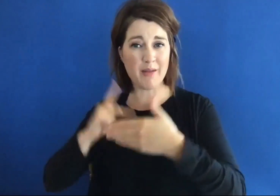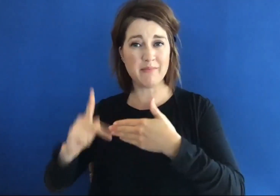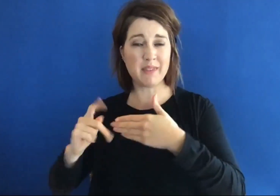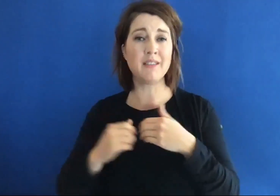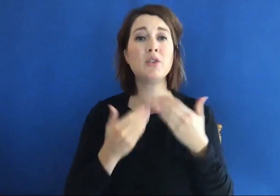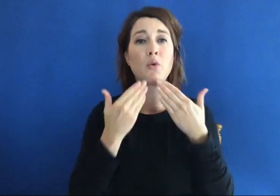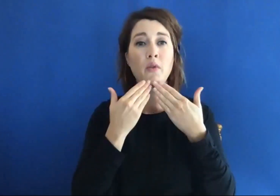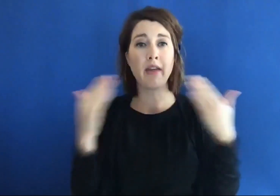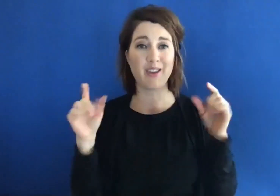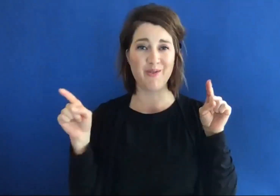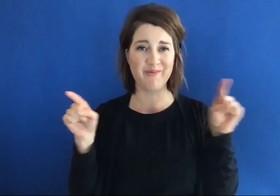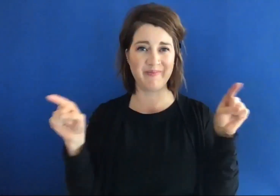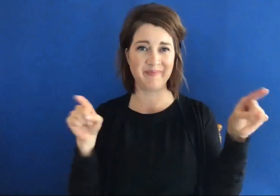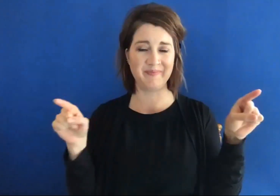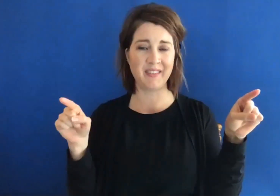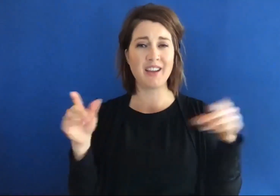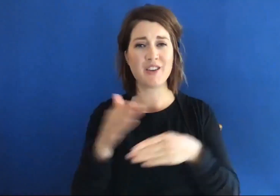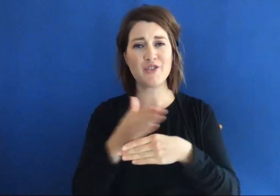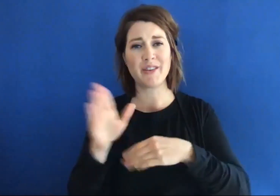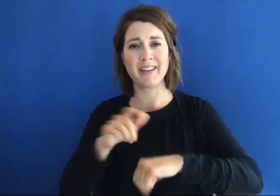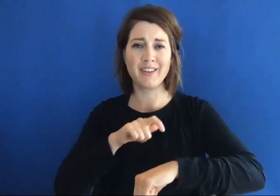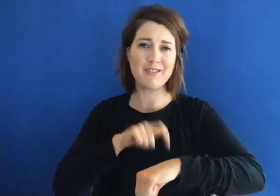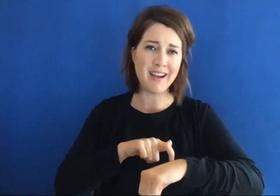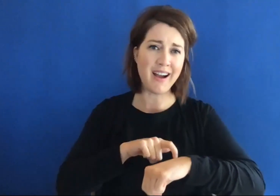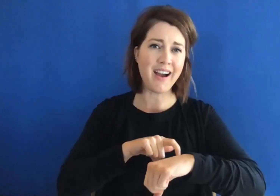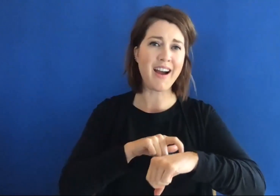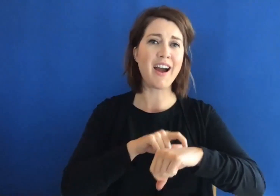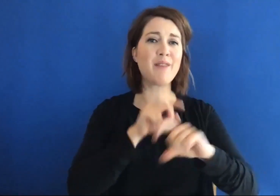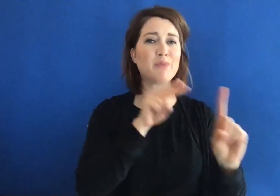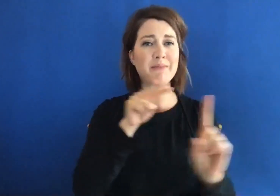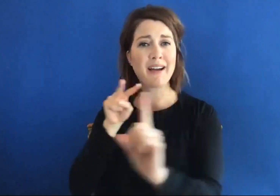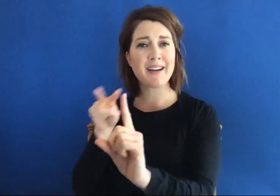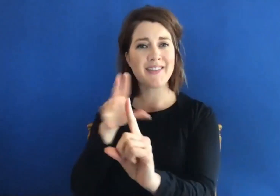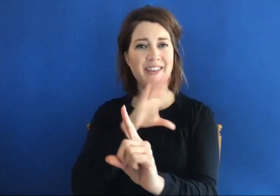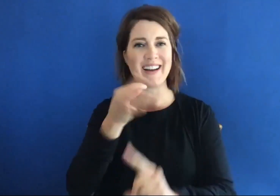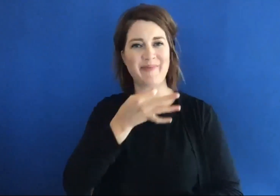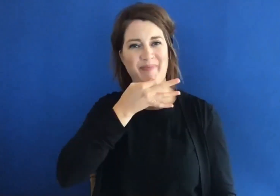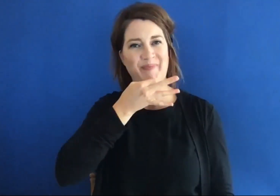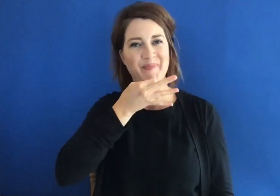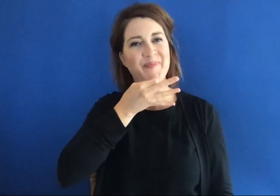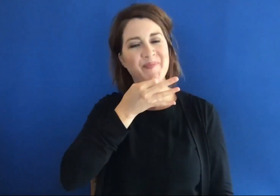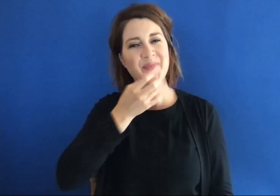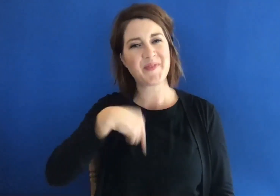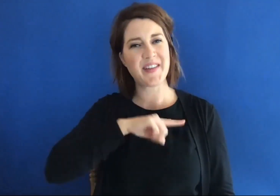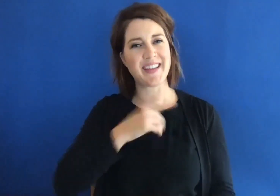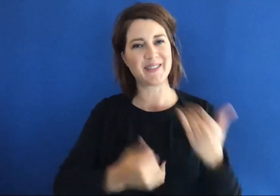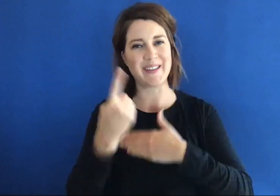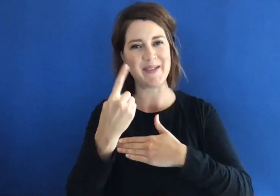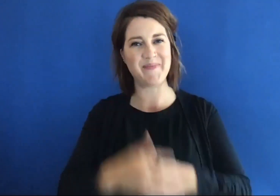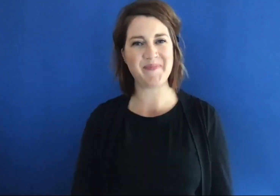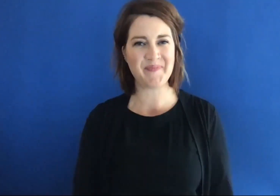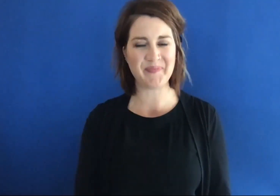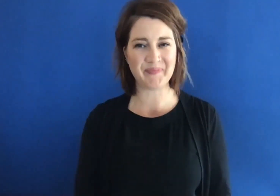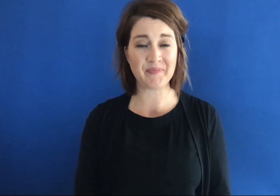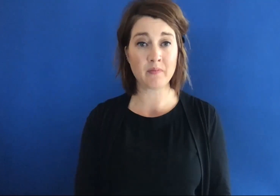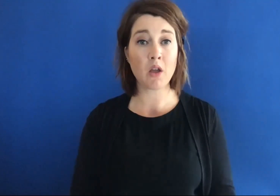both presenters in sharing their time, perspective, and expertise with us today. At this time, Jen